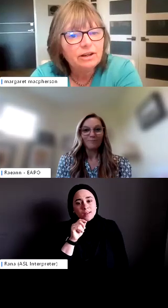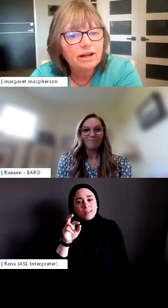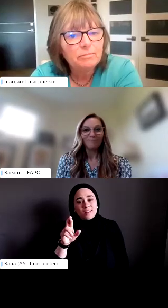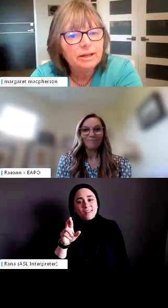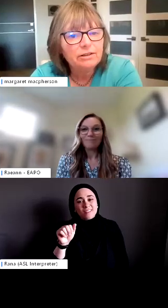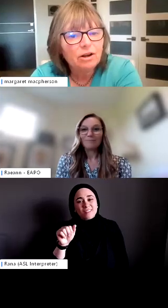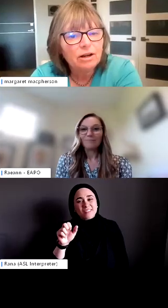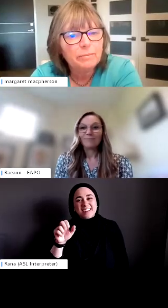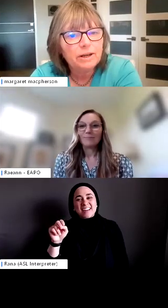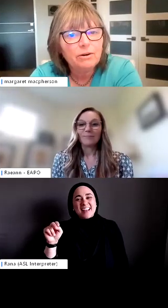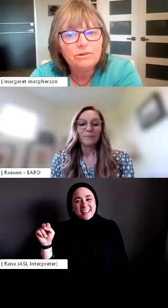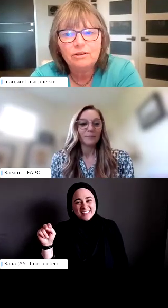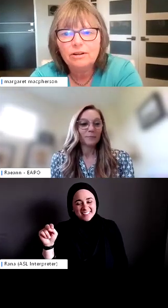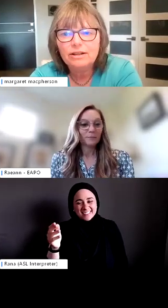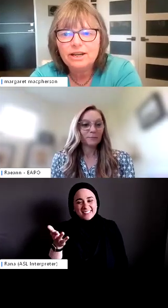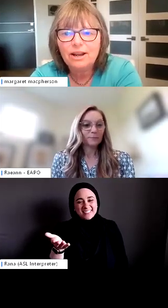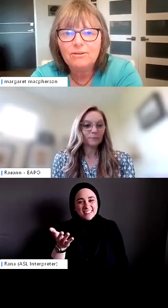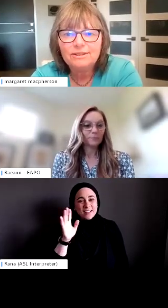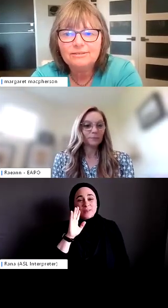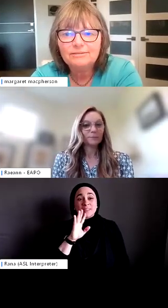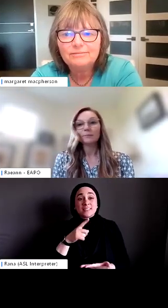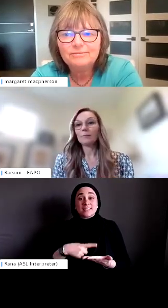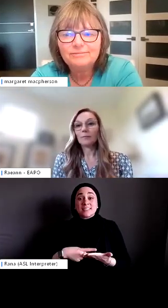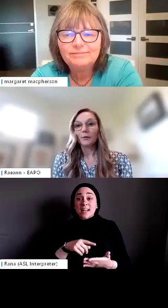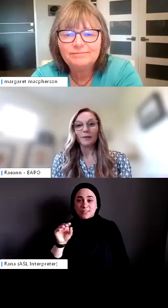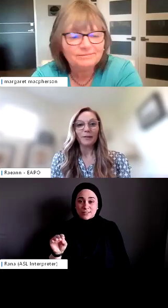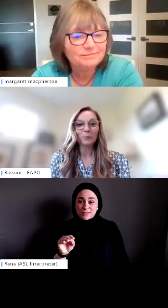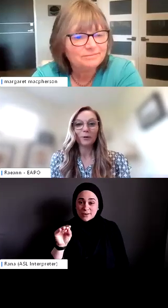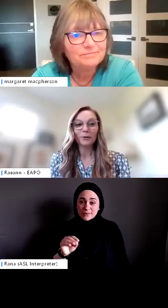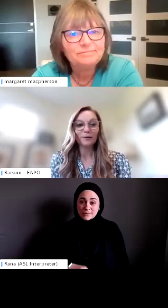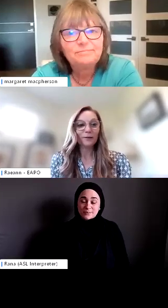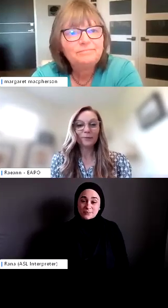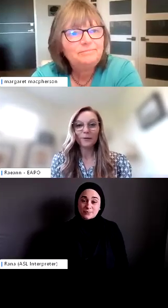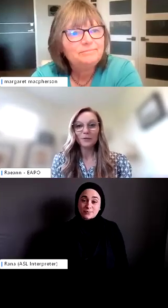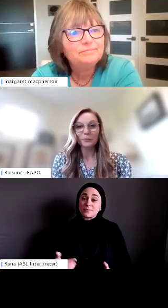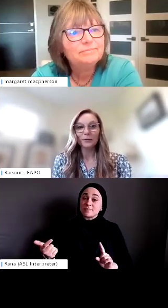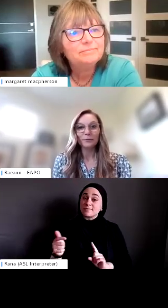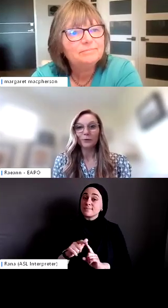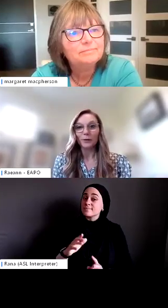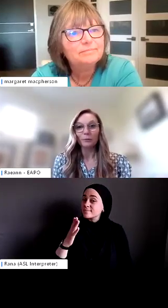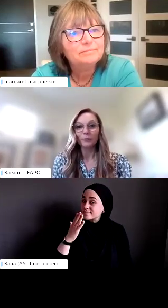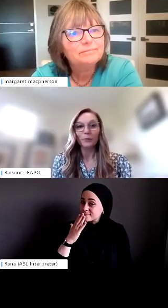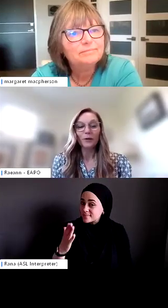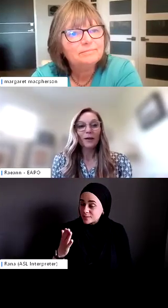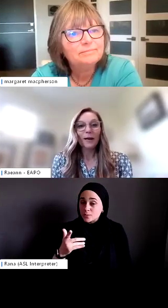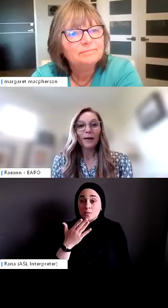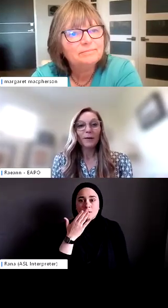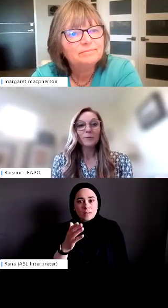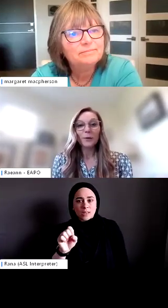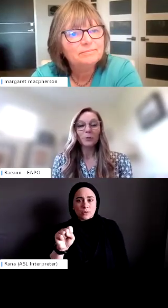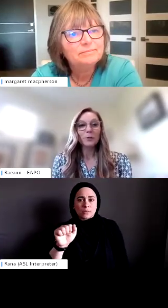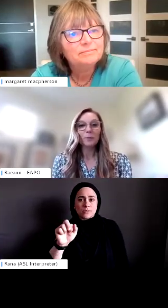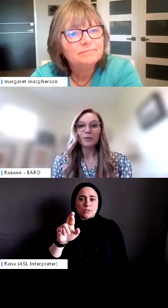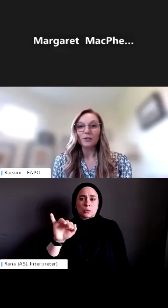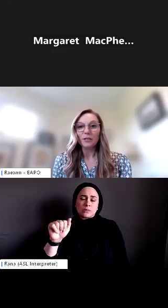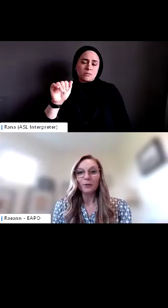Rayanne is going to come and talk about Ontario. Great. Thank you, Margaret. Thanks, Sarita, for a great overview.